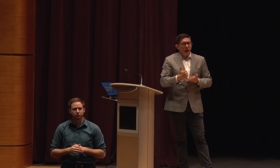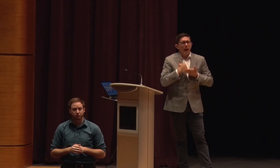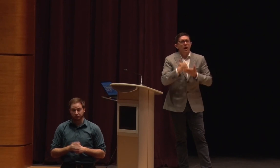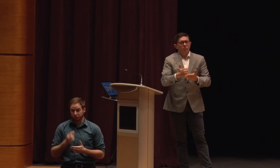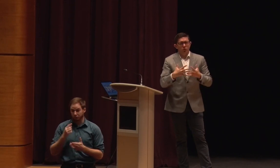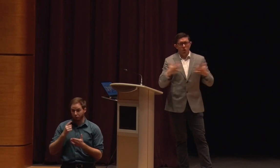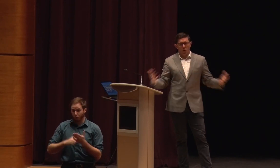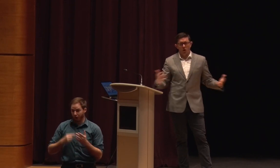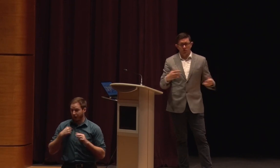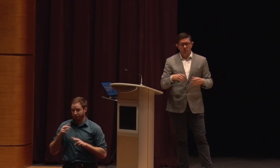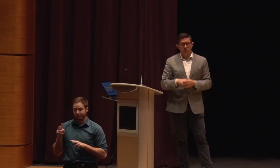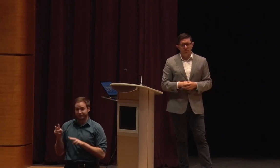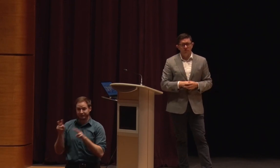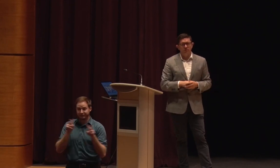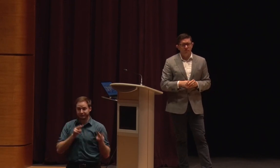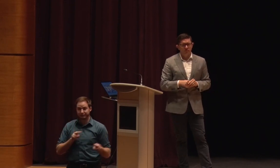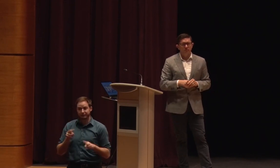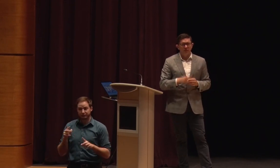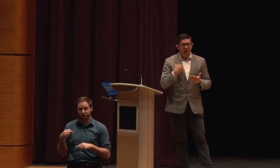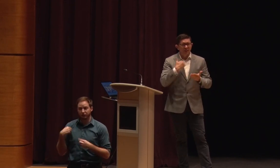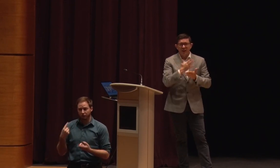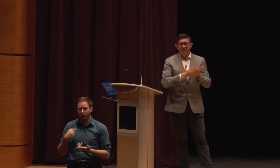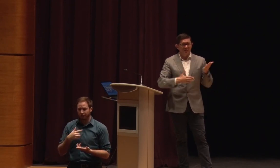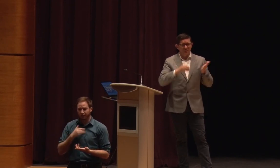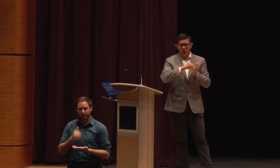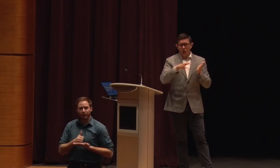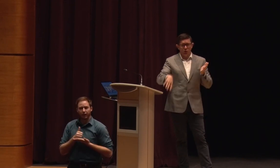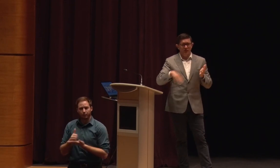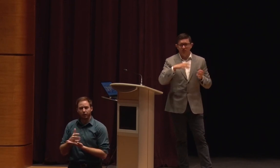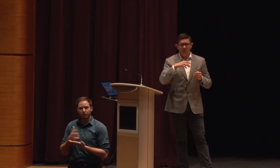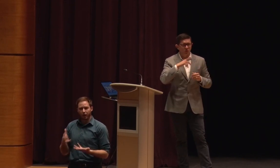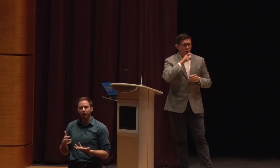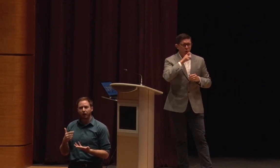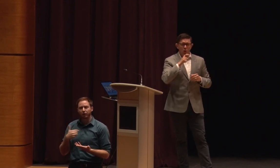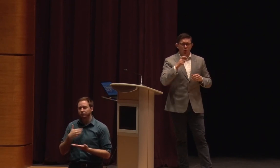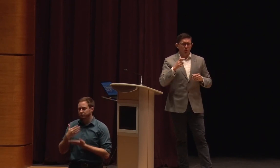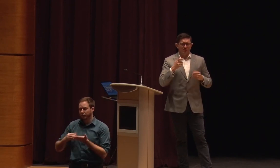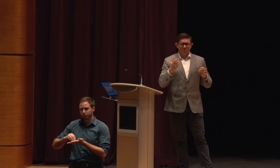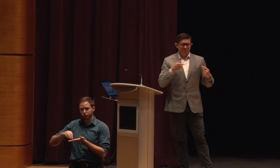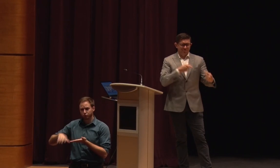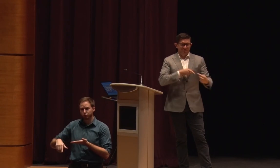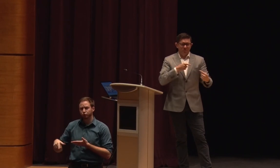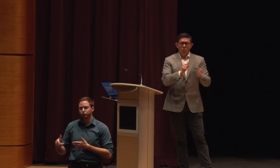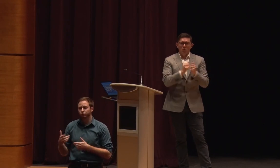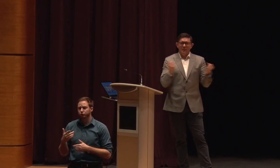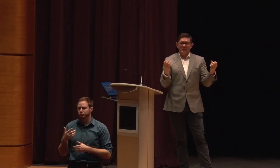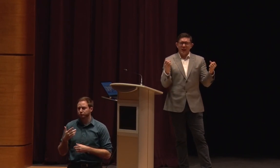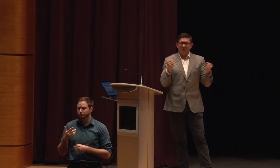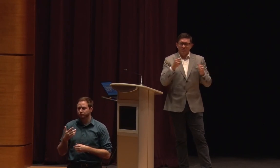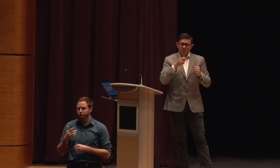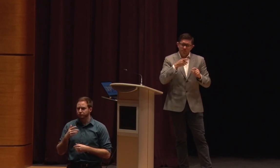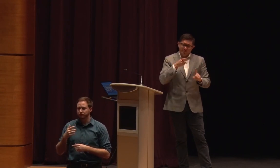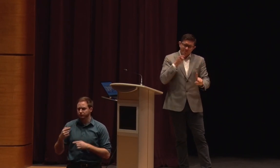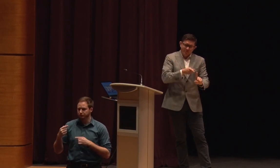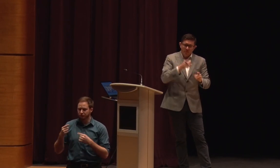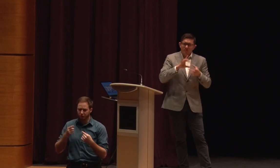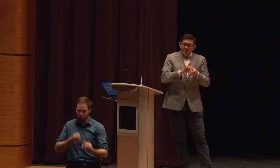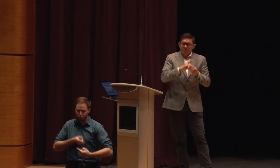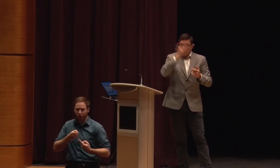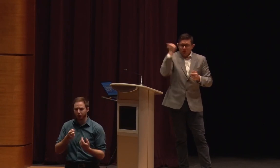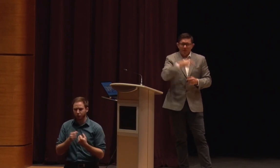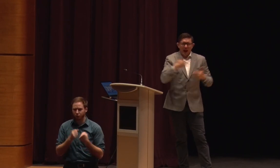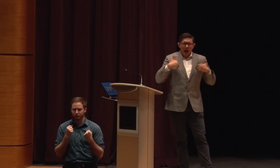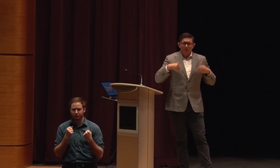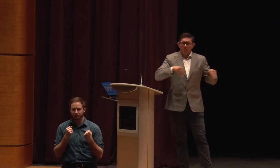From what I've seen thus far, that really helps a lot. I've had some students who really struggled with